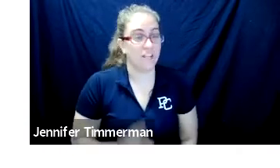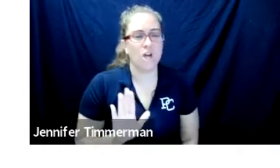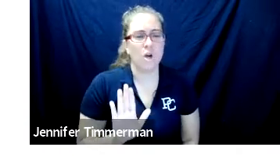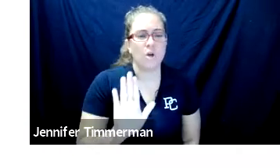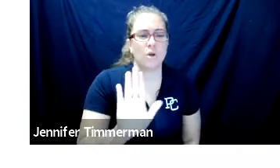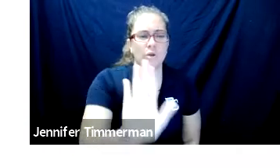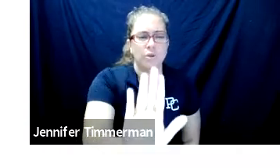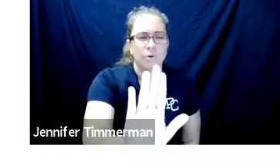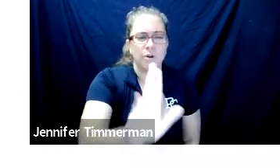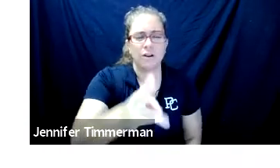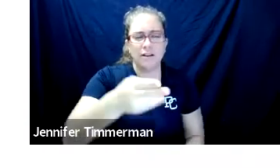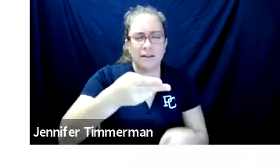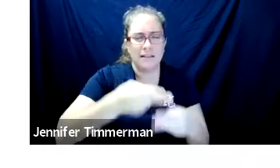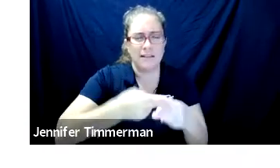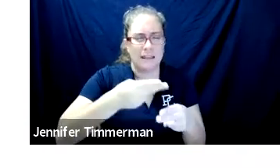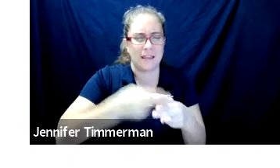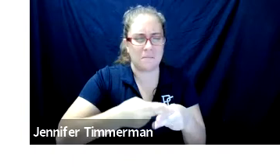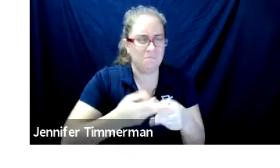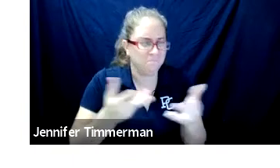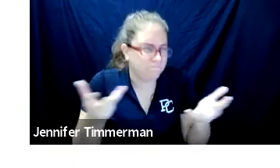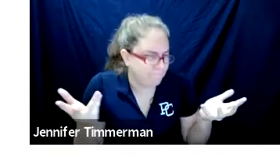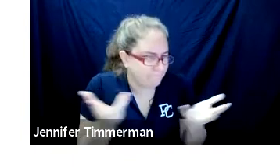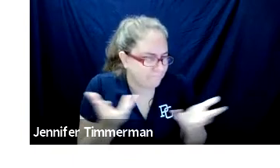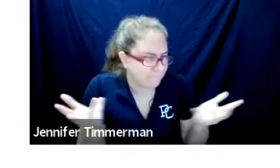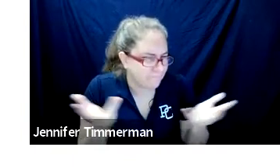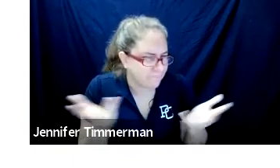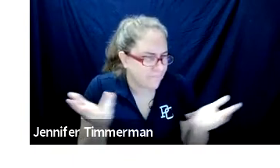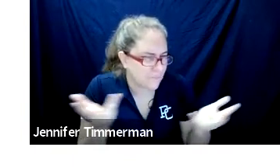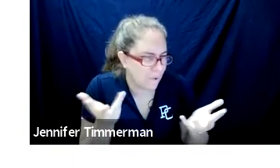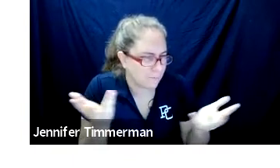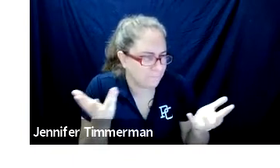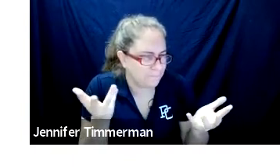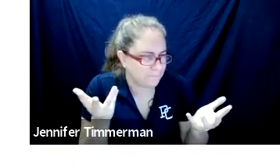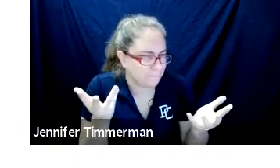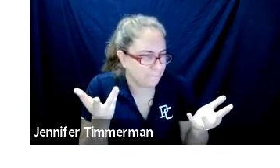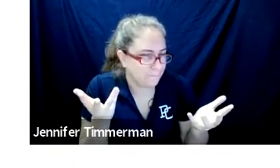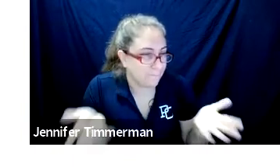Good. Your name is what?